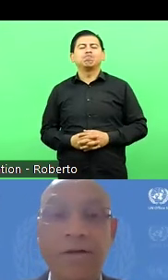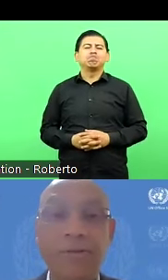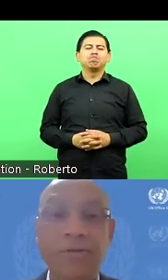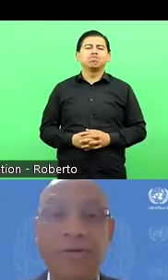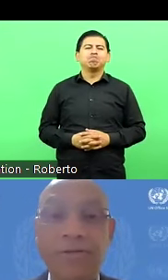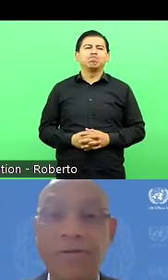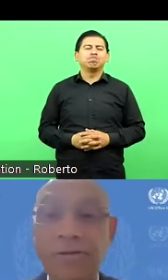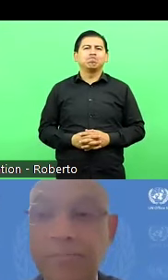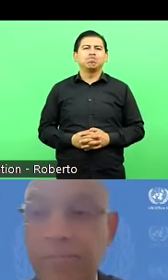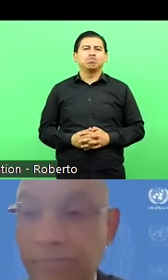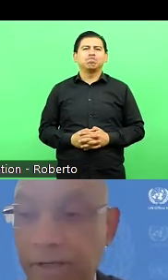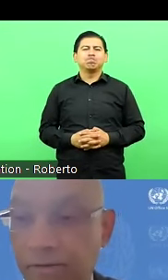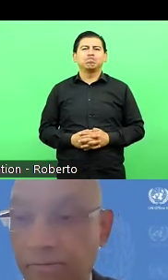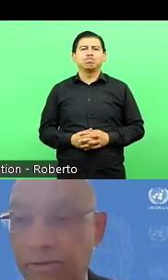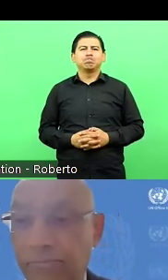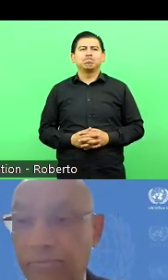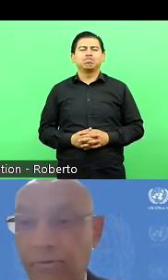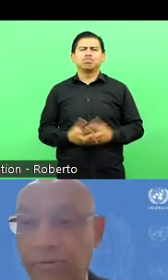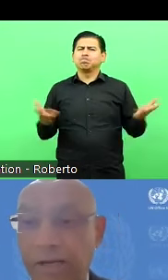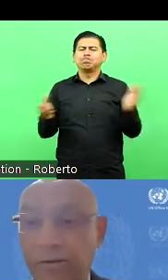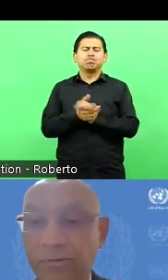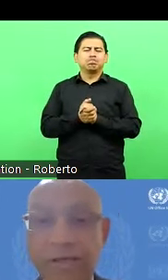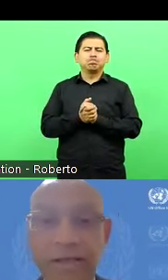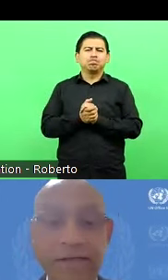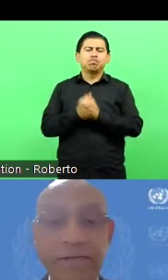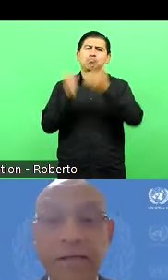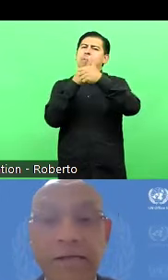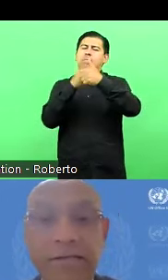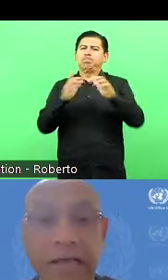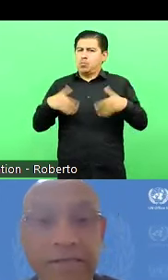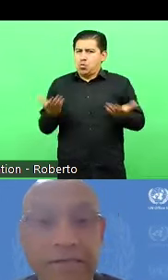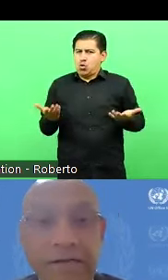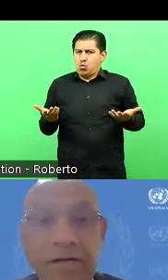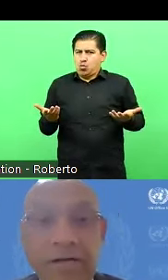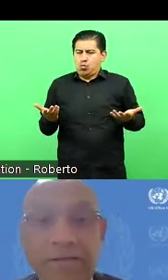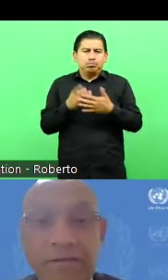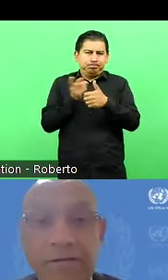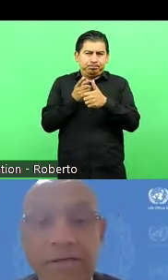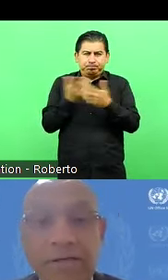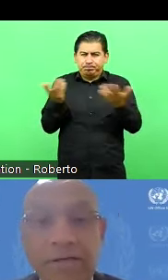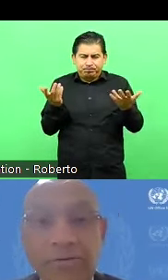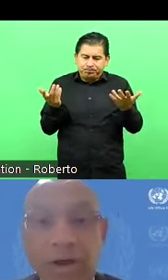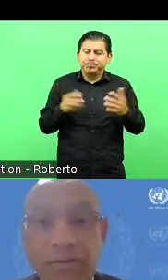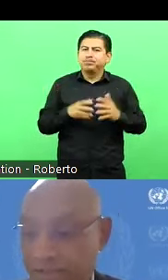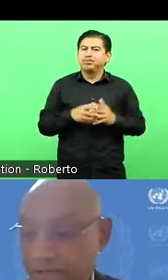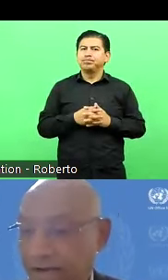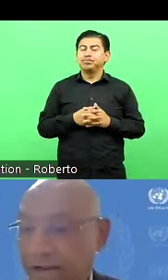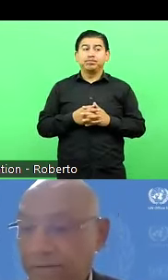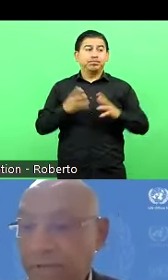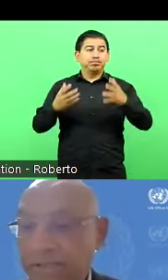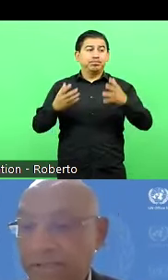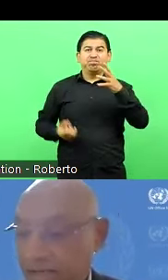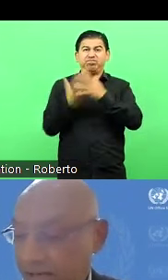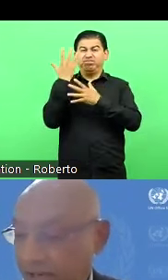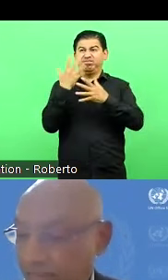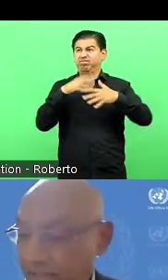start with the first concept that we hold very close, and that is disasters are not natural. So why we say that? That